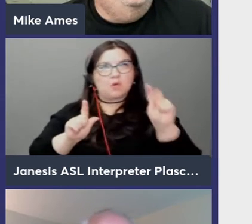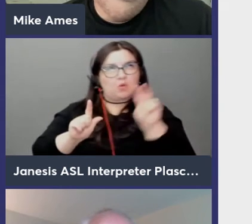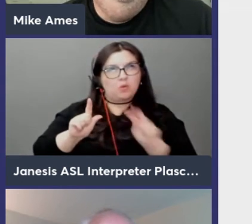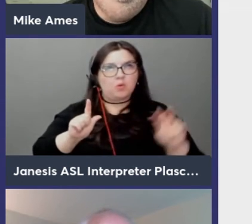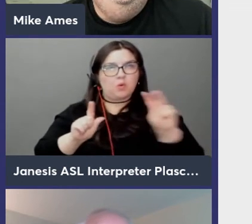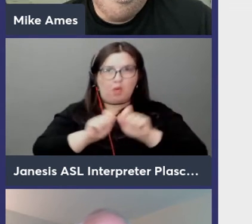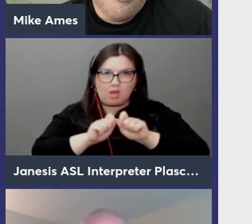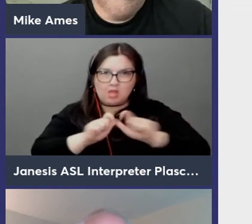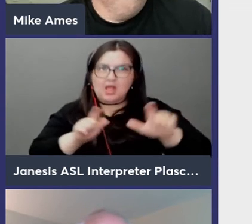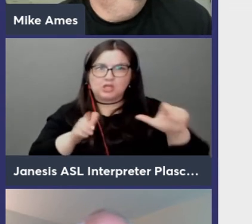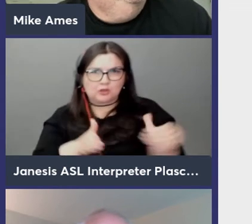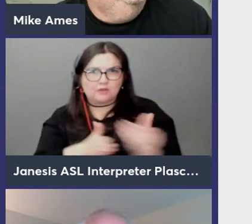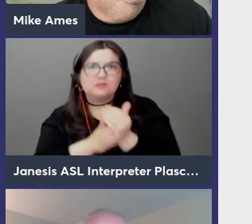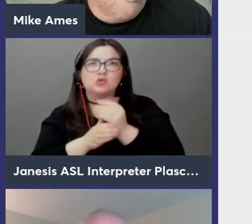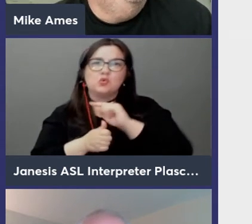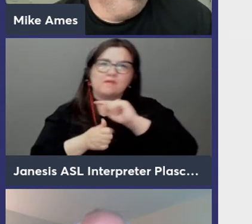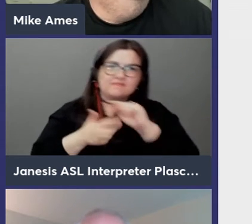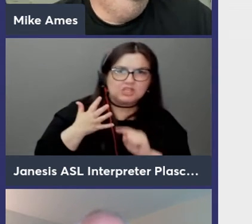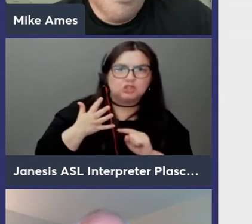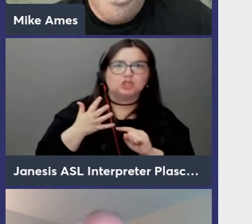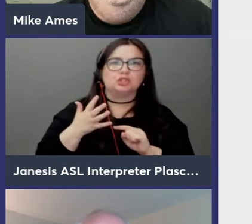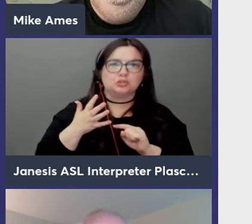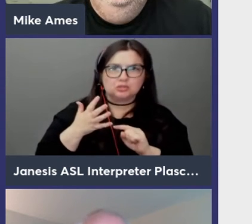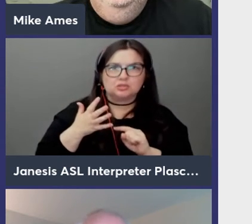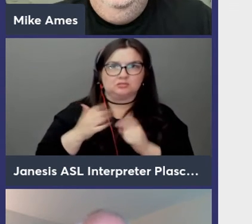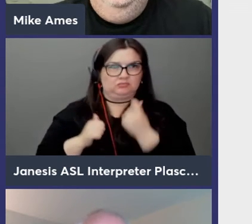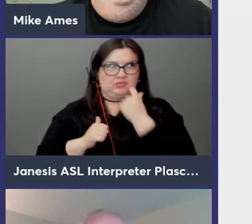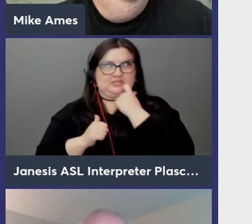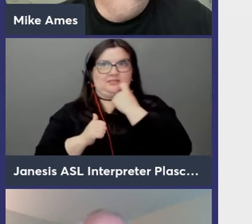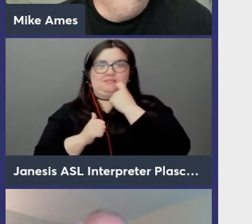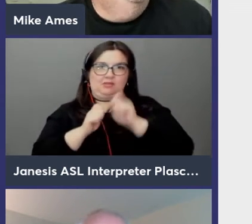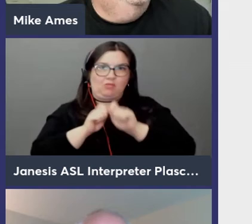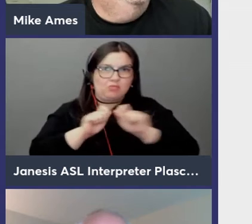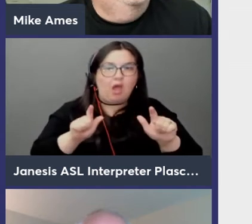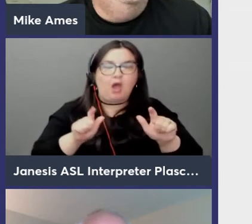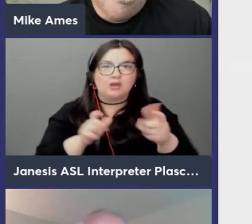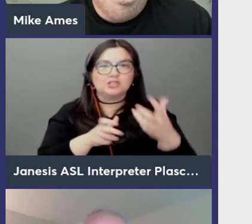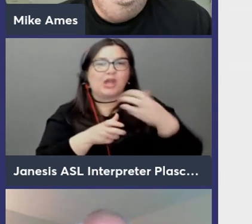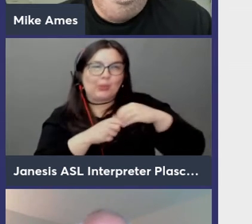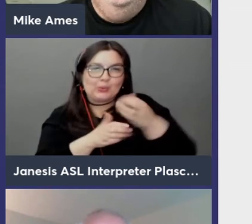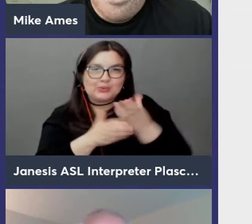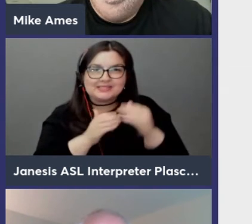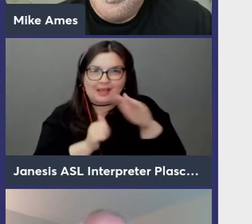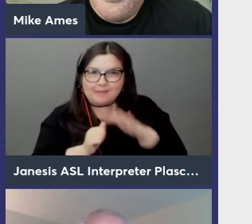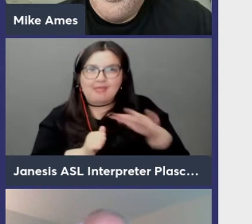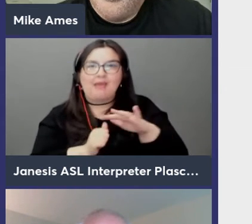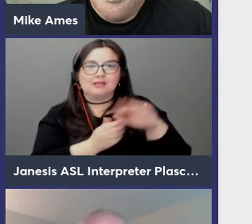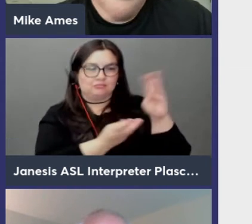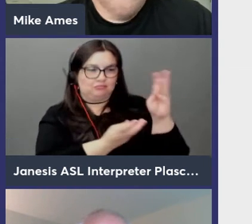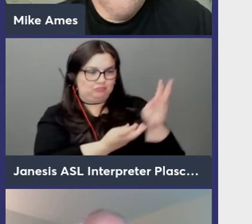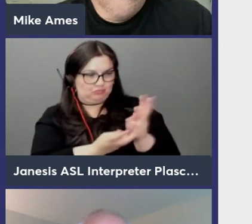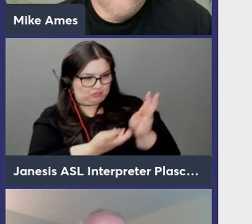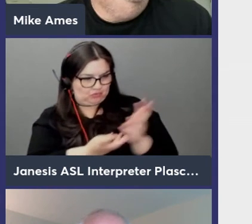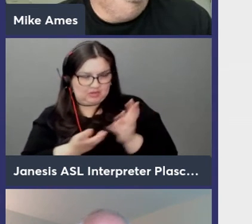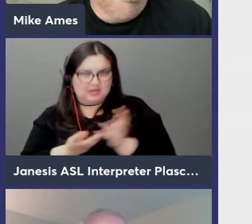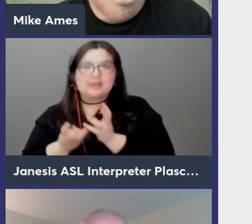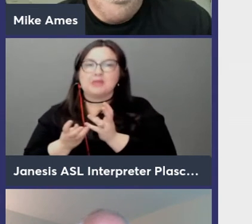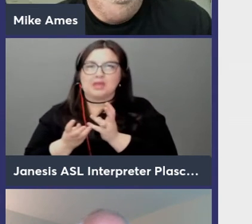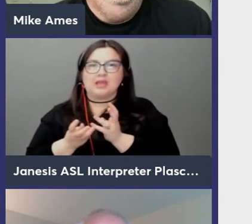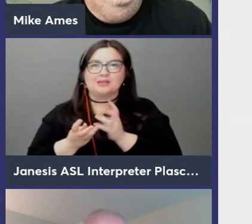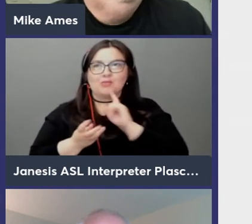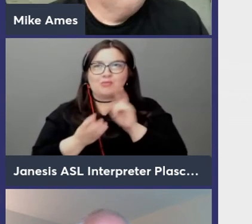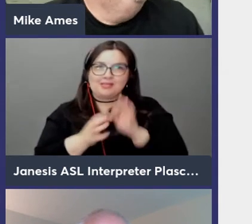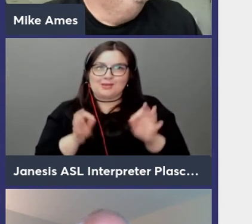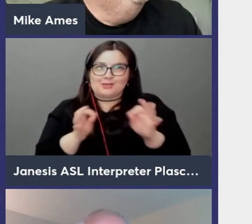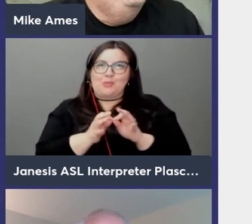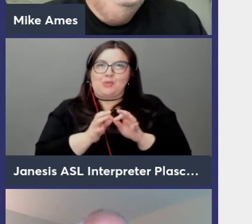a lot of new features recently, including some things around streaming that's it's definitely worth taking a second